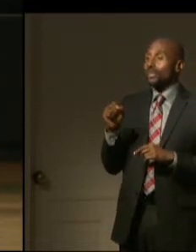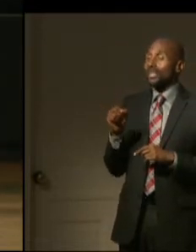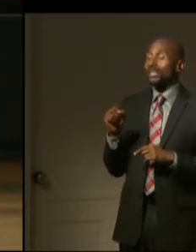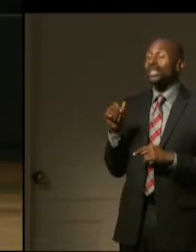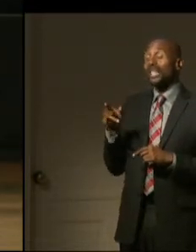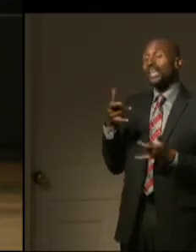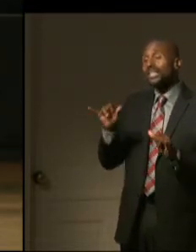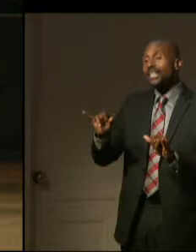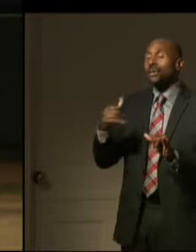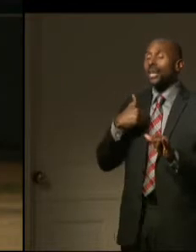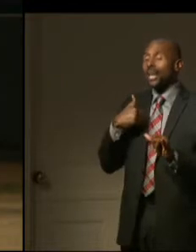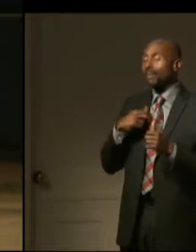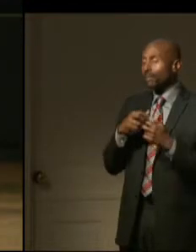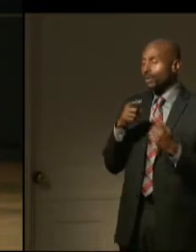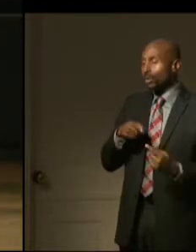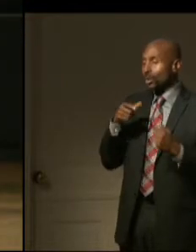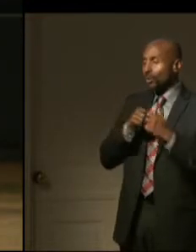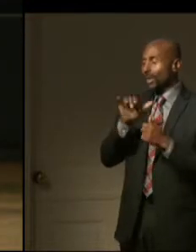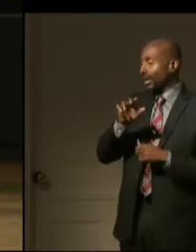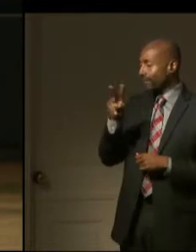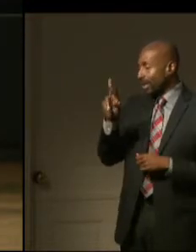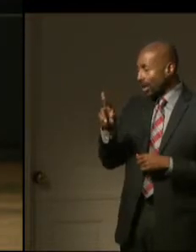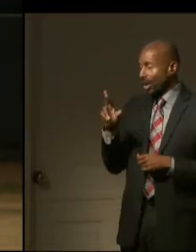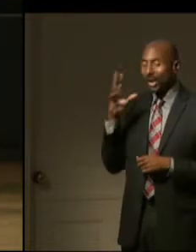VR experience.